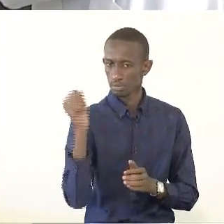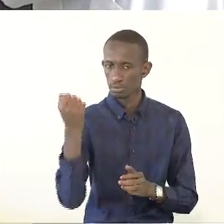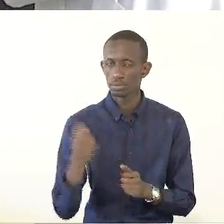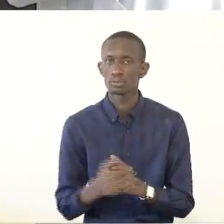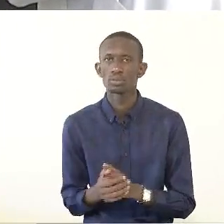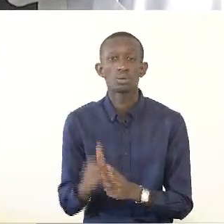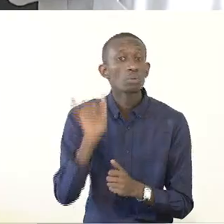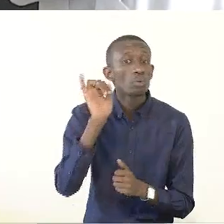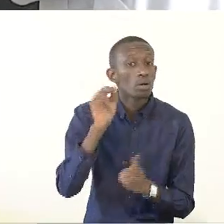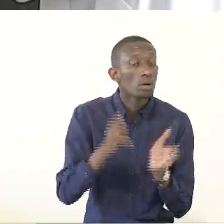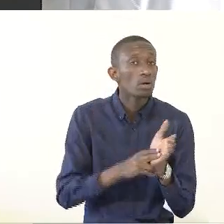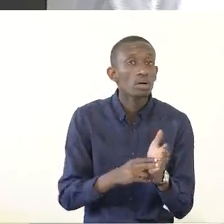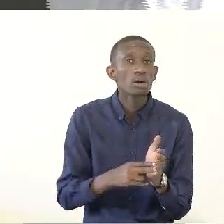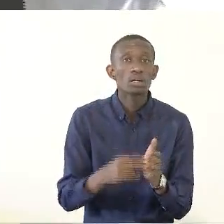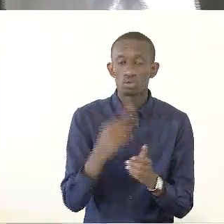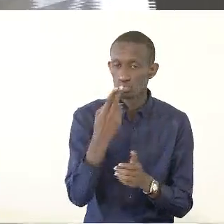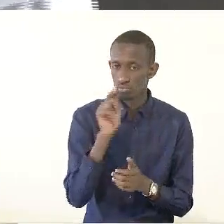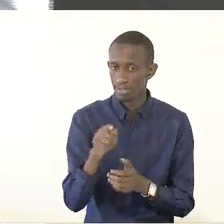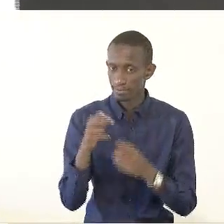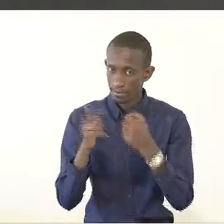y will be equal to 2.7.